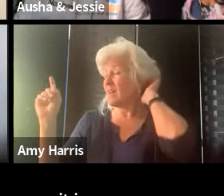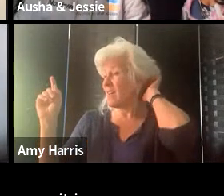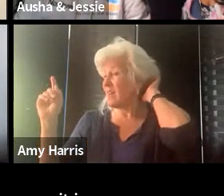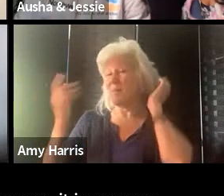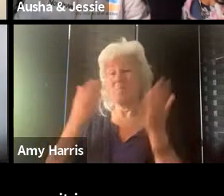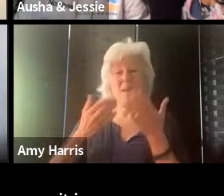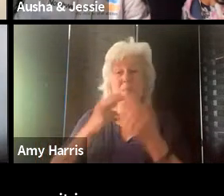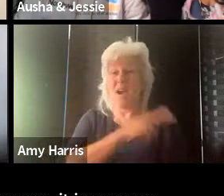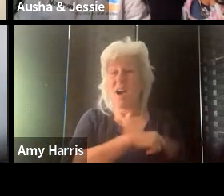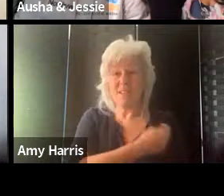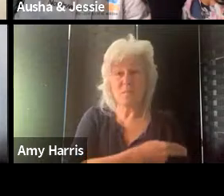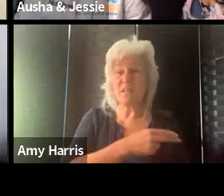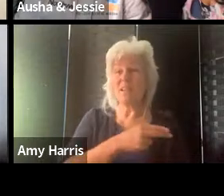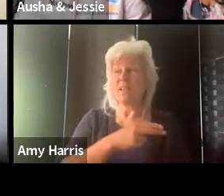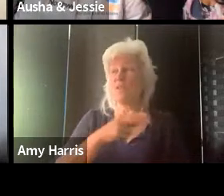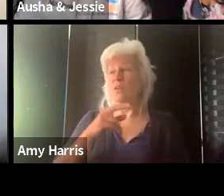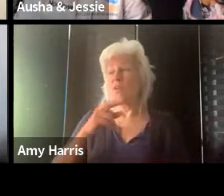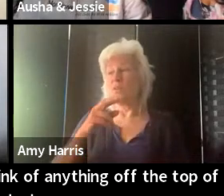in a hospital.